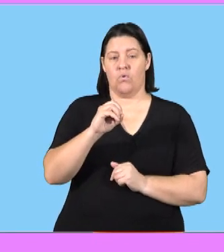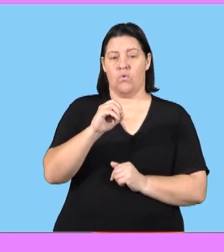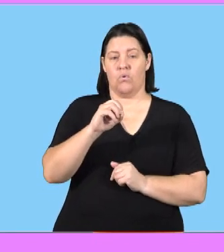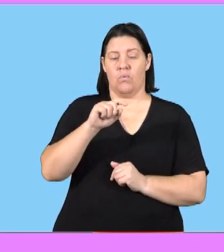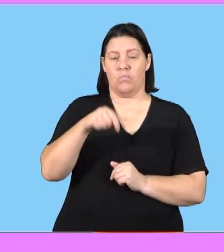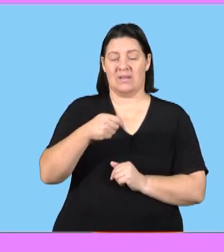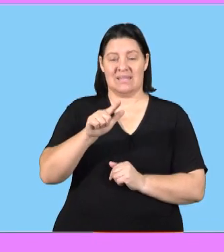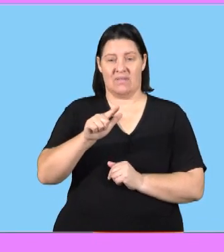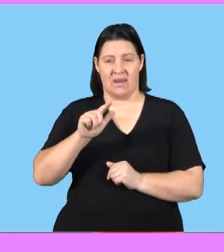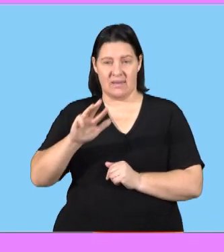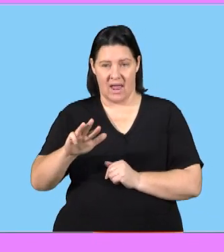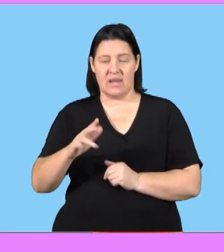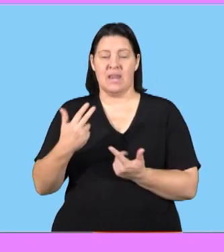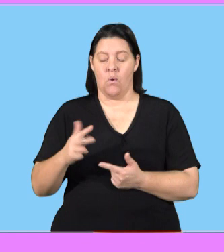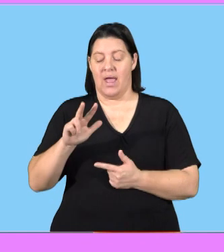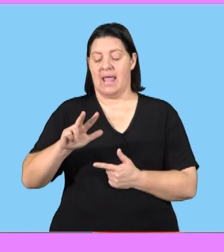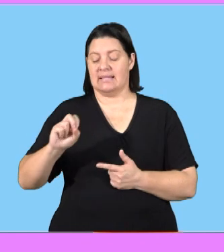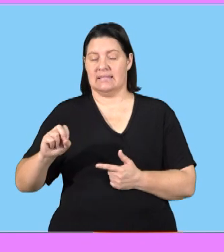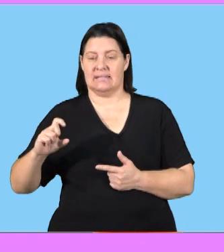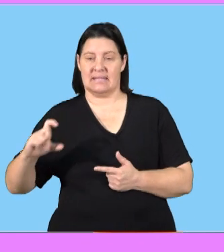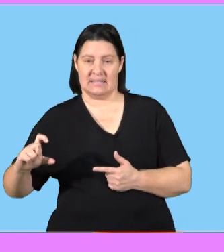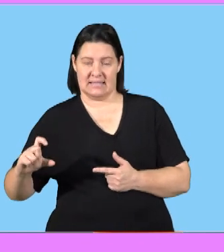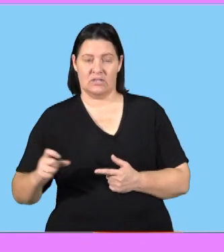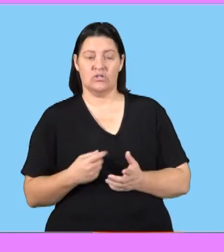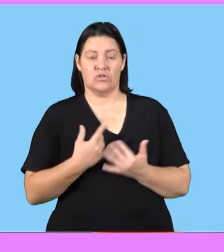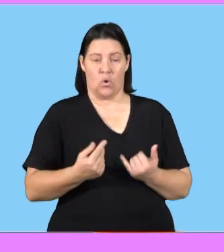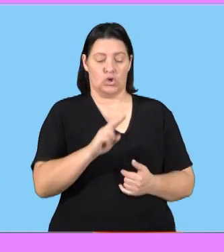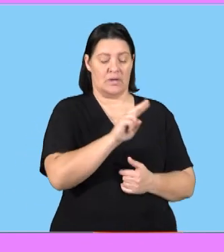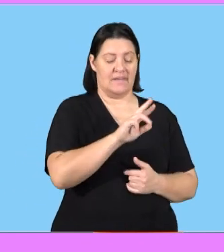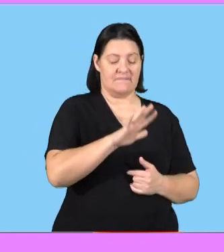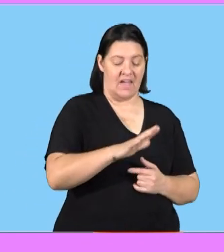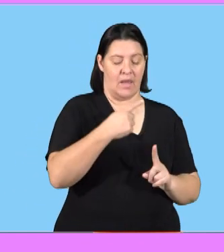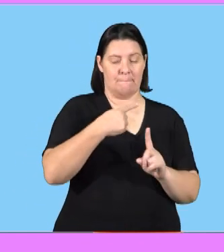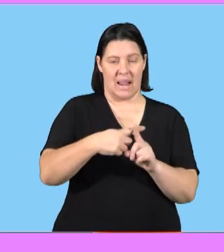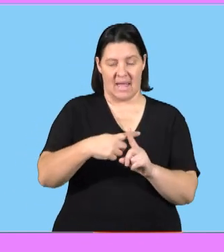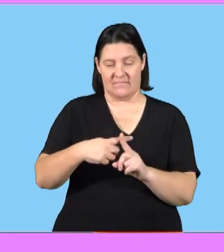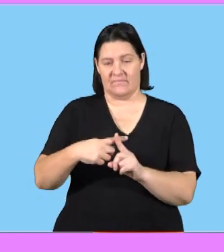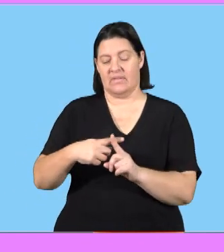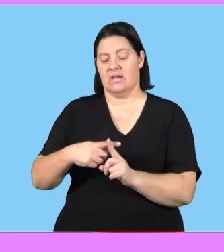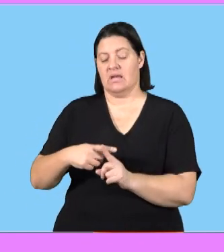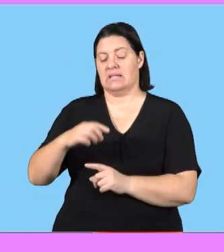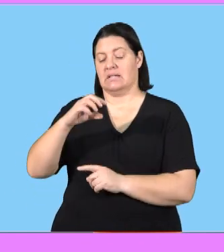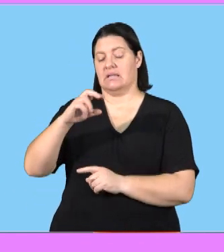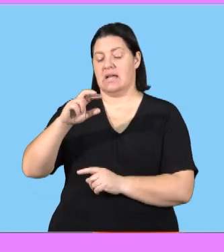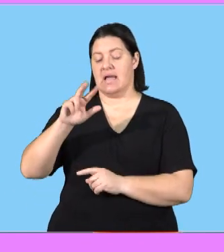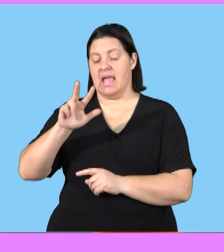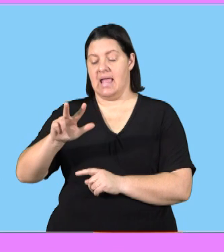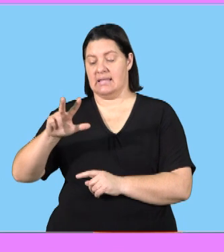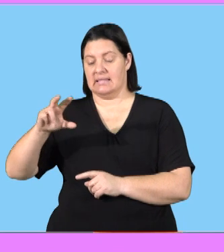0.79 will now be 80 cent. So now we are saying 25 rand plus